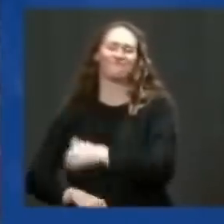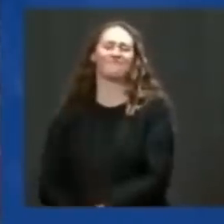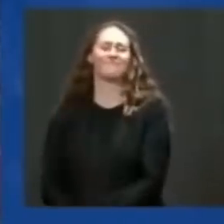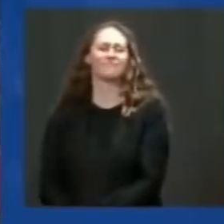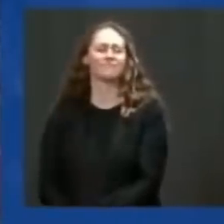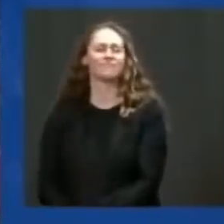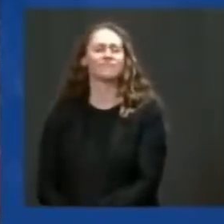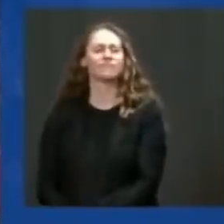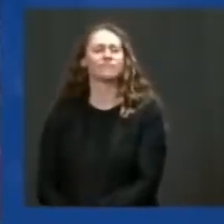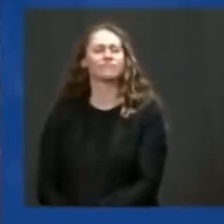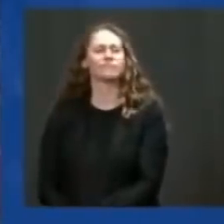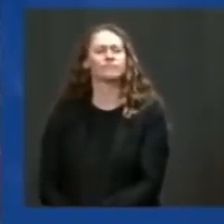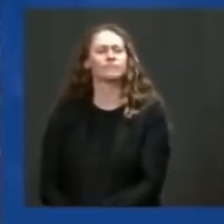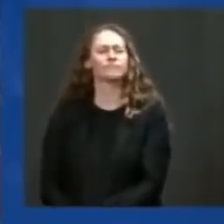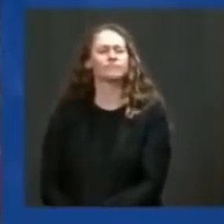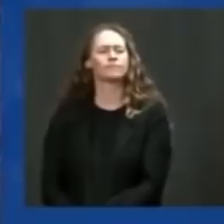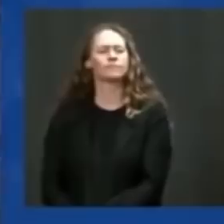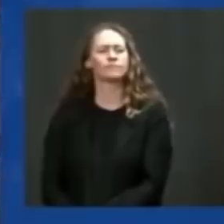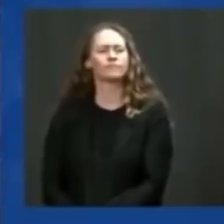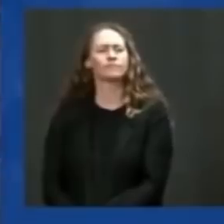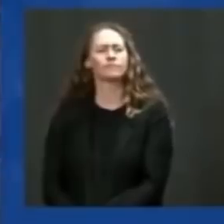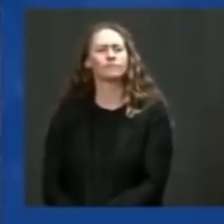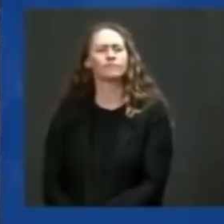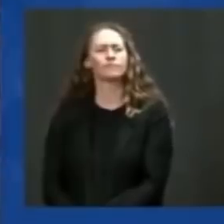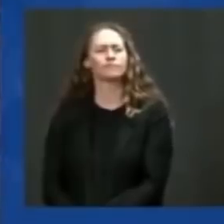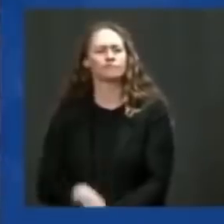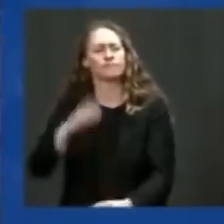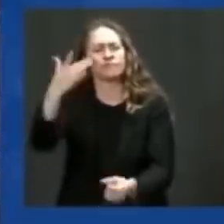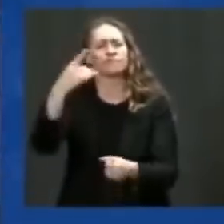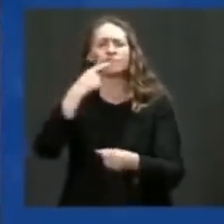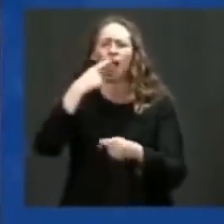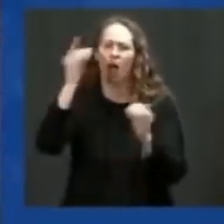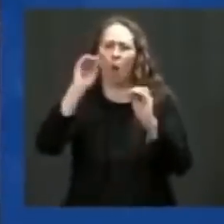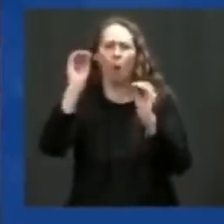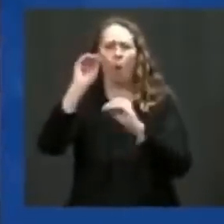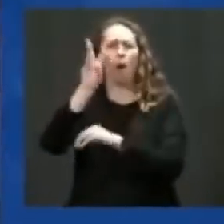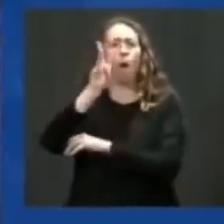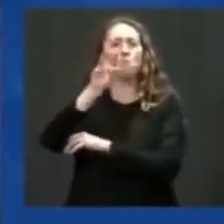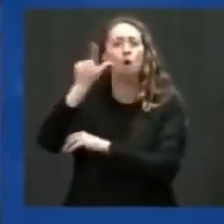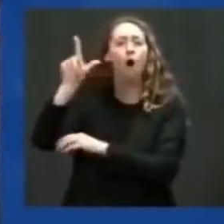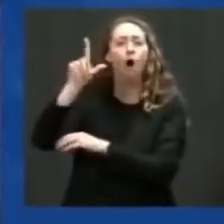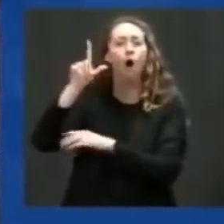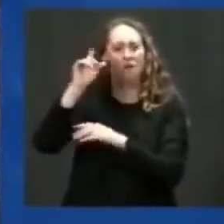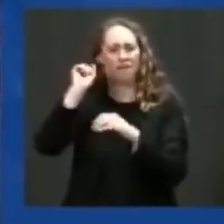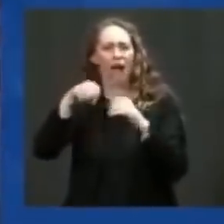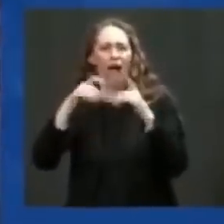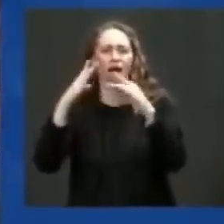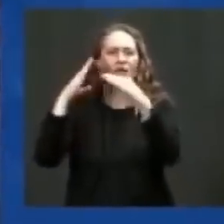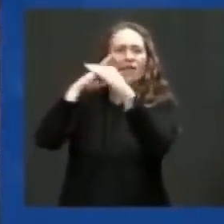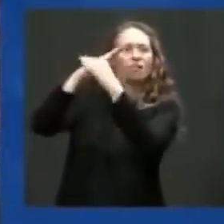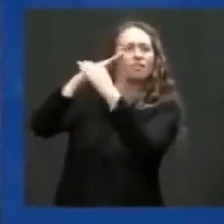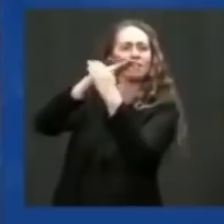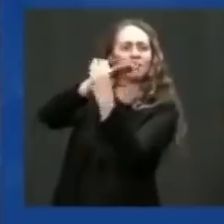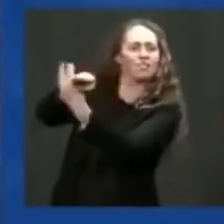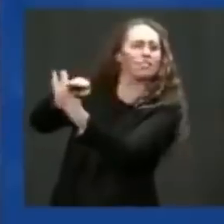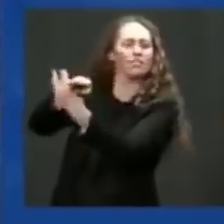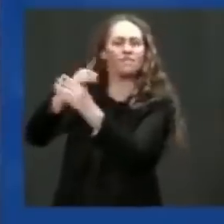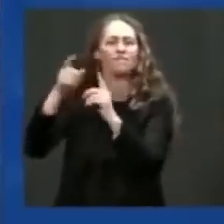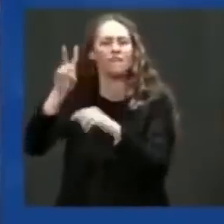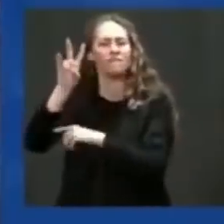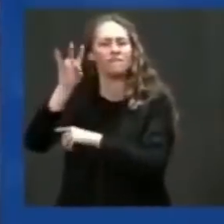wall high enough and no ocean wide enough to protect us from the virus. So what is the thinking behind